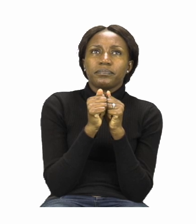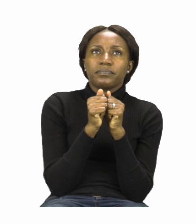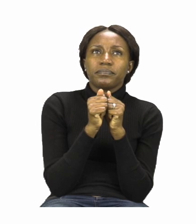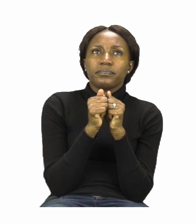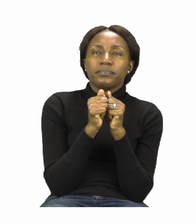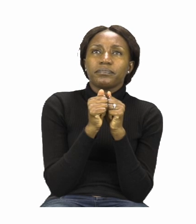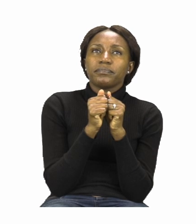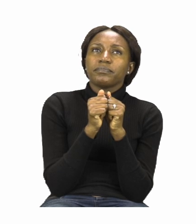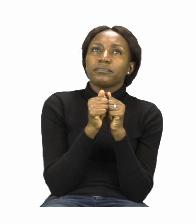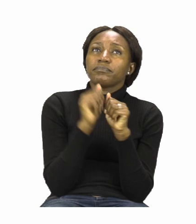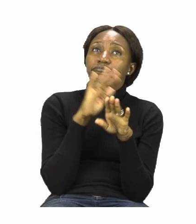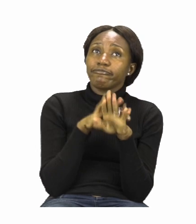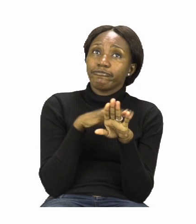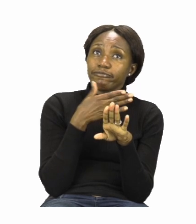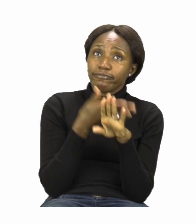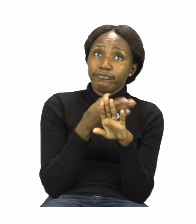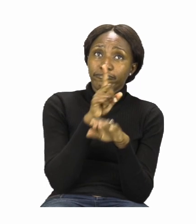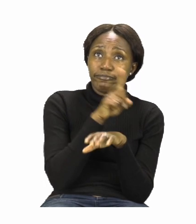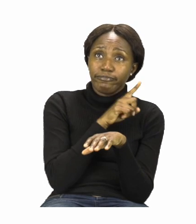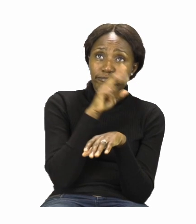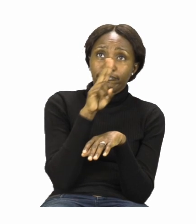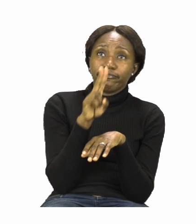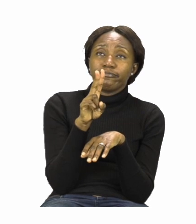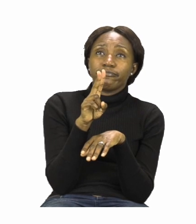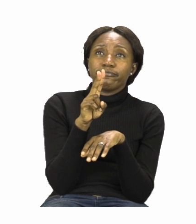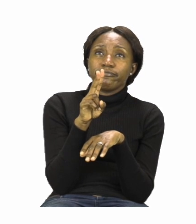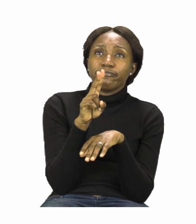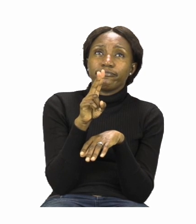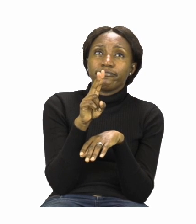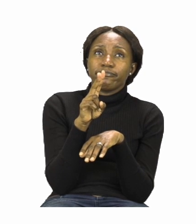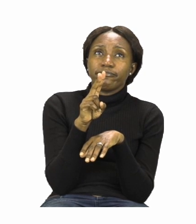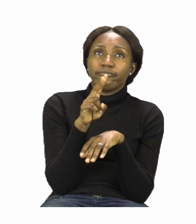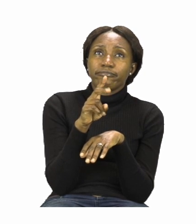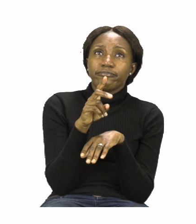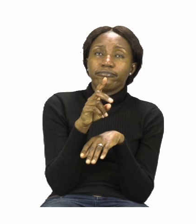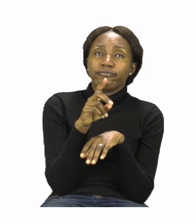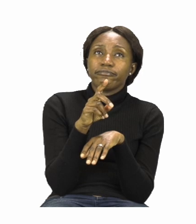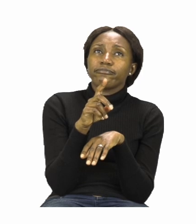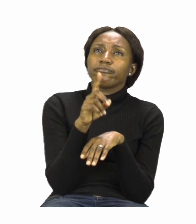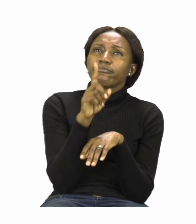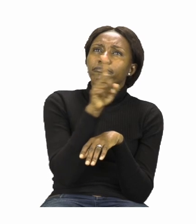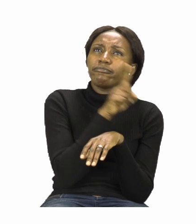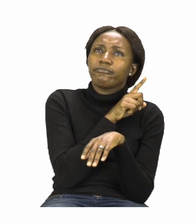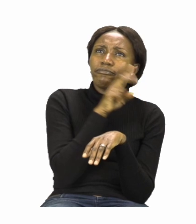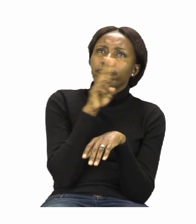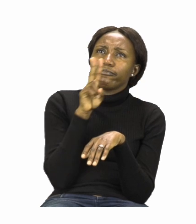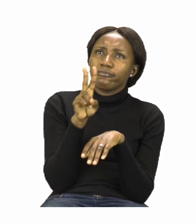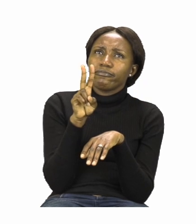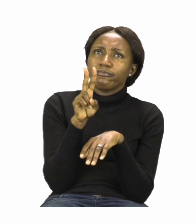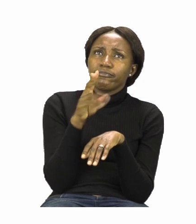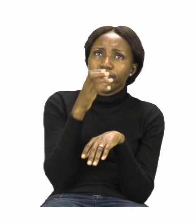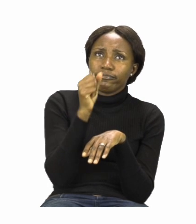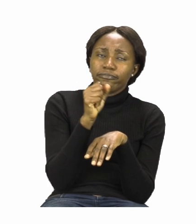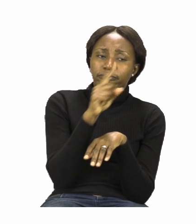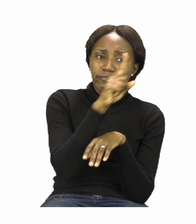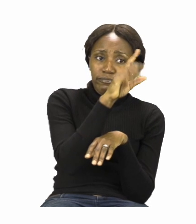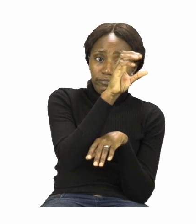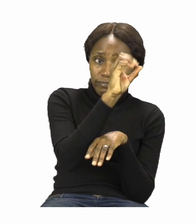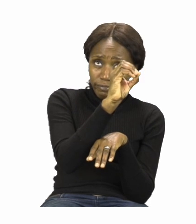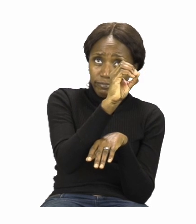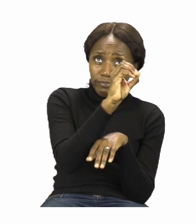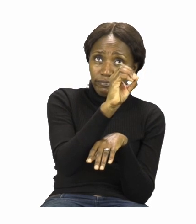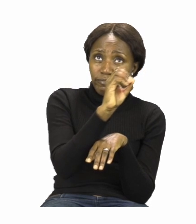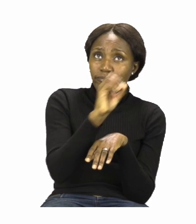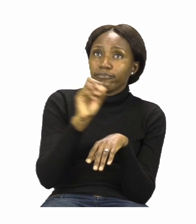us the example of 12, and they said 12 is made up of 1 tens